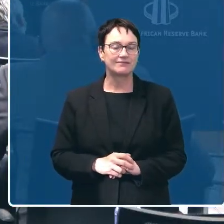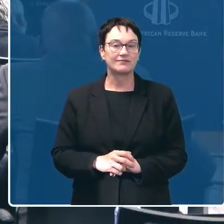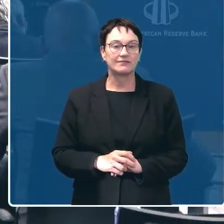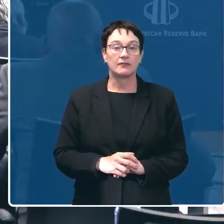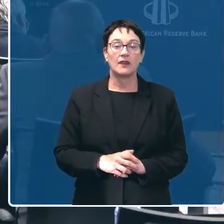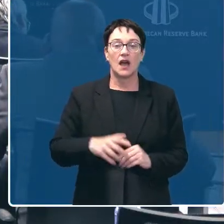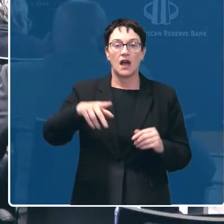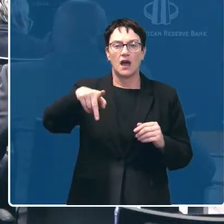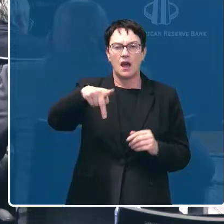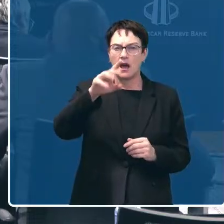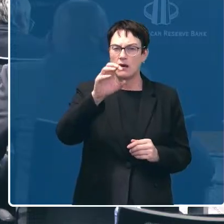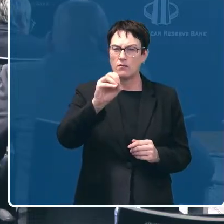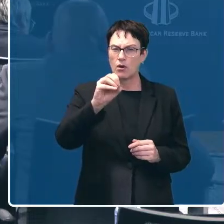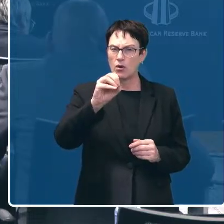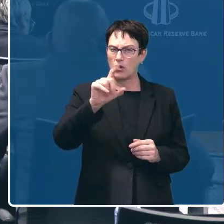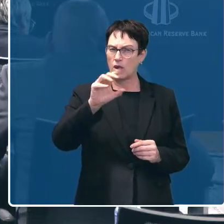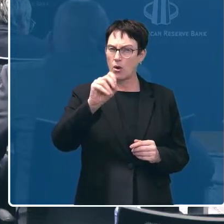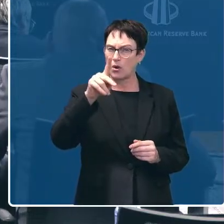Muluko,